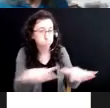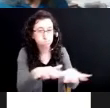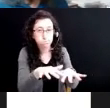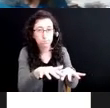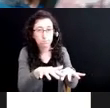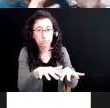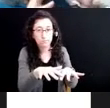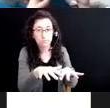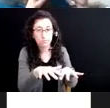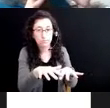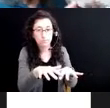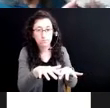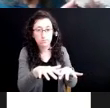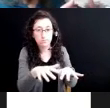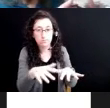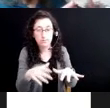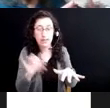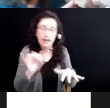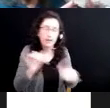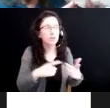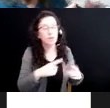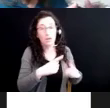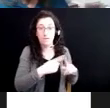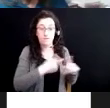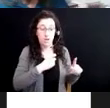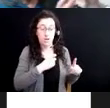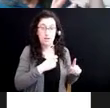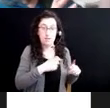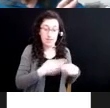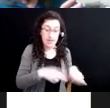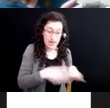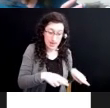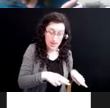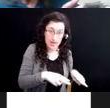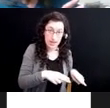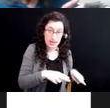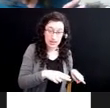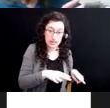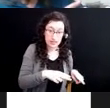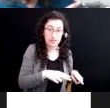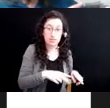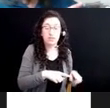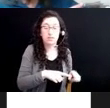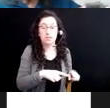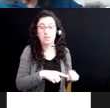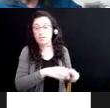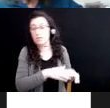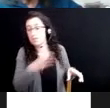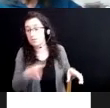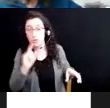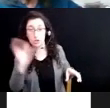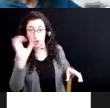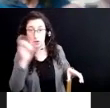swath from the breeding pond to the foraging pond or foraging area in